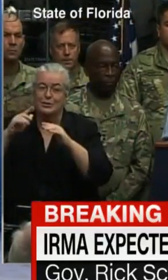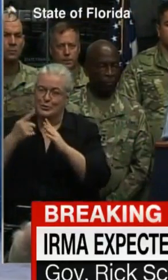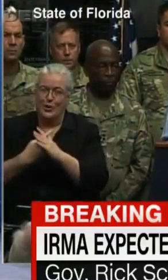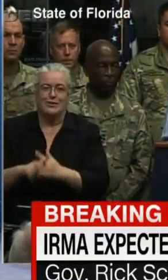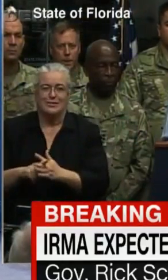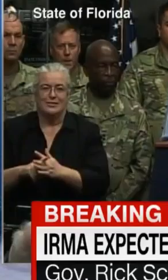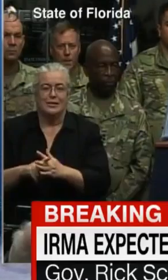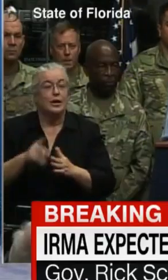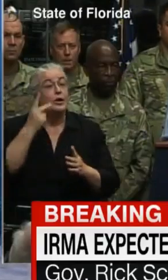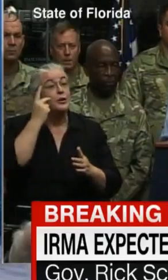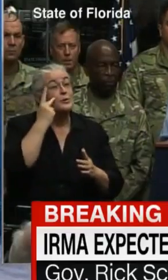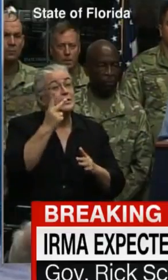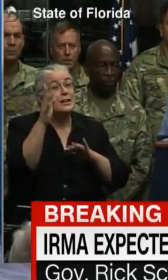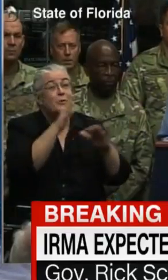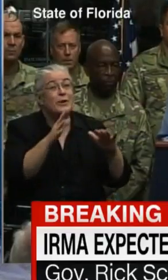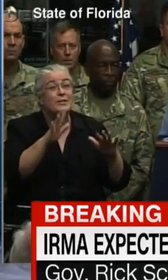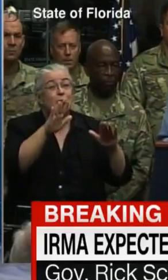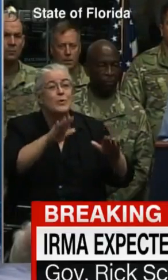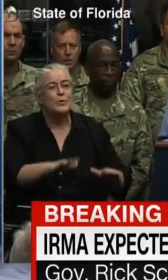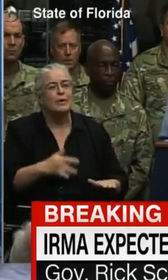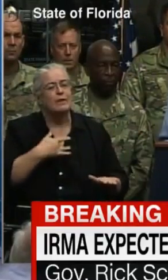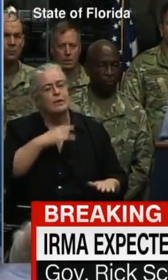wind slows down.